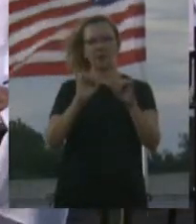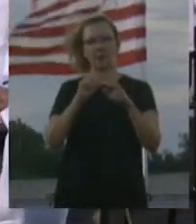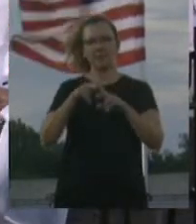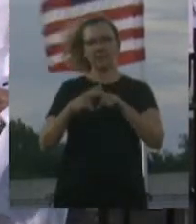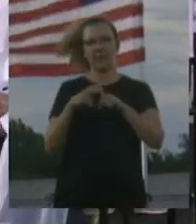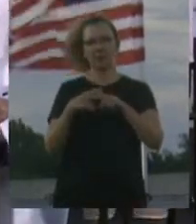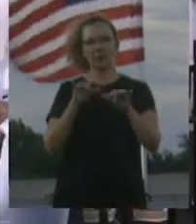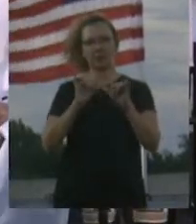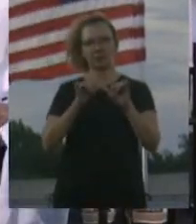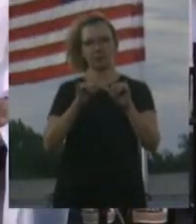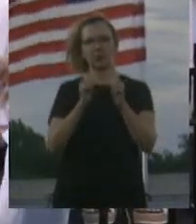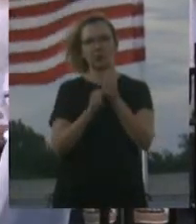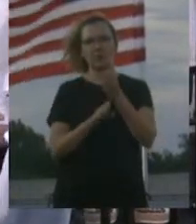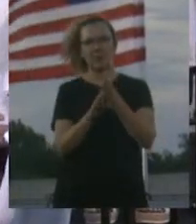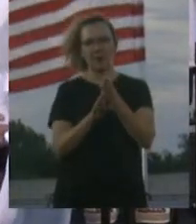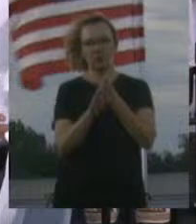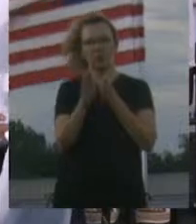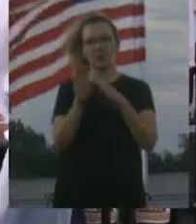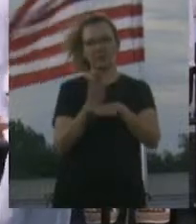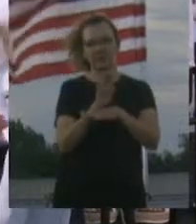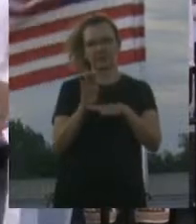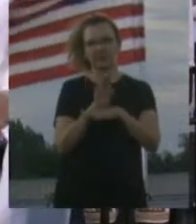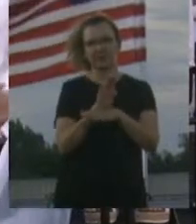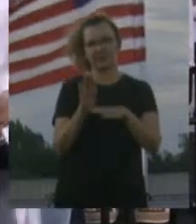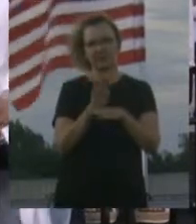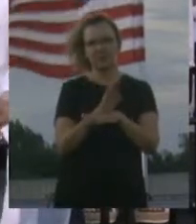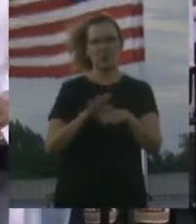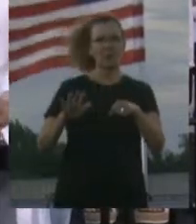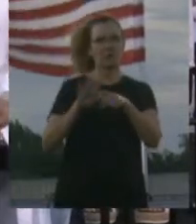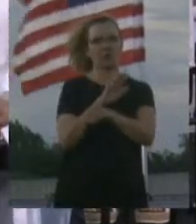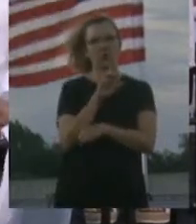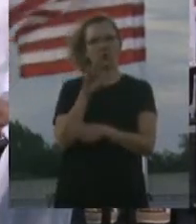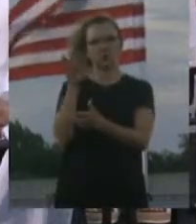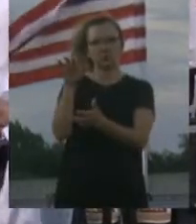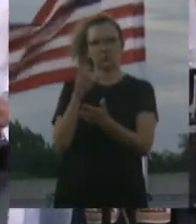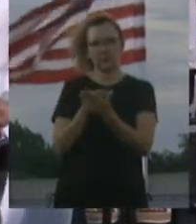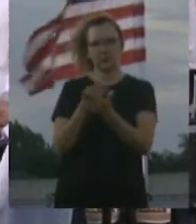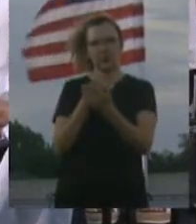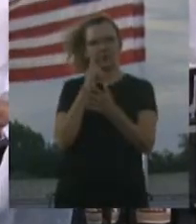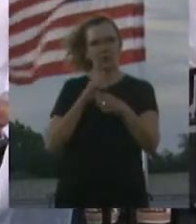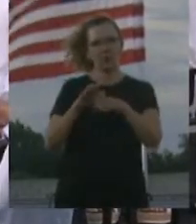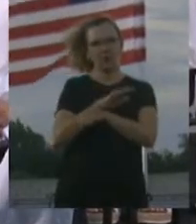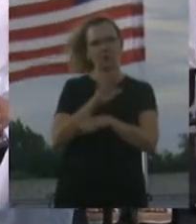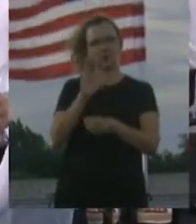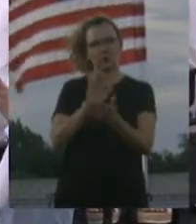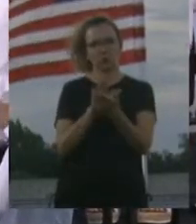engineering with a minor in business on a full ride scholarship.